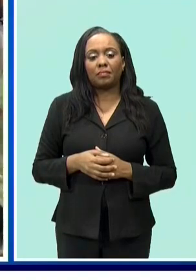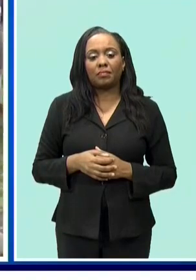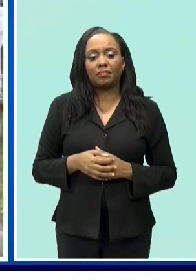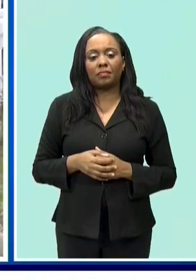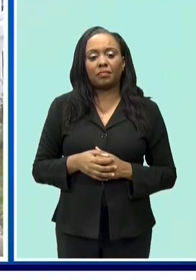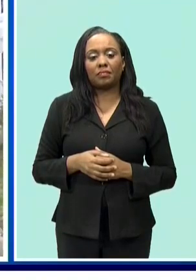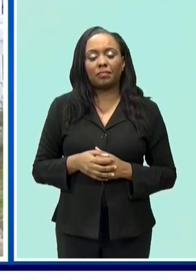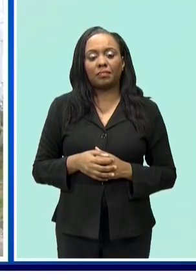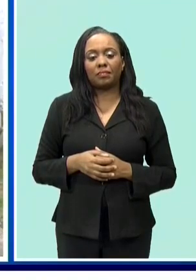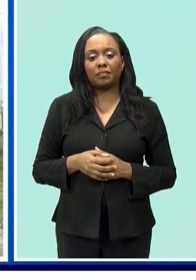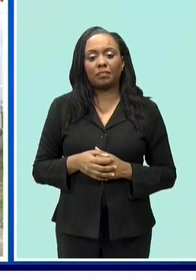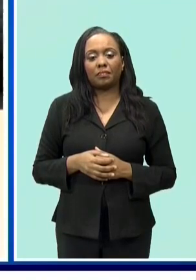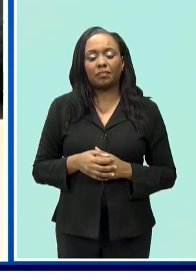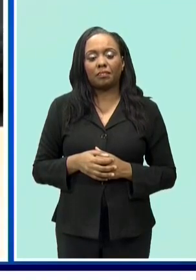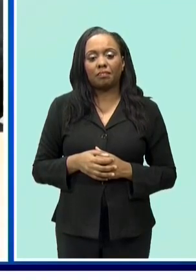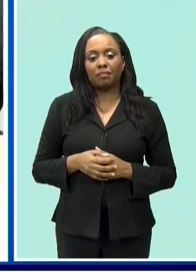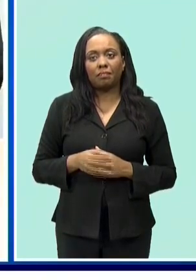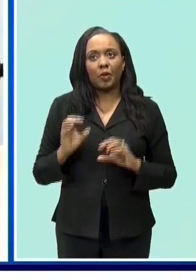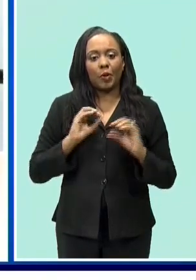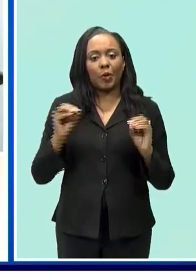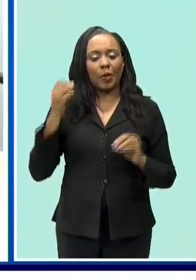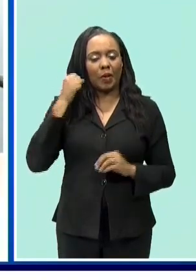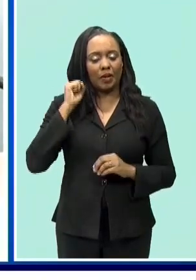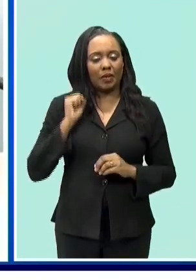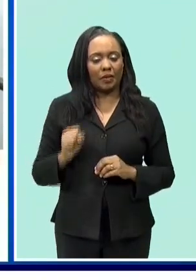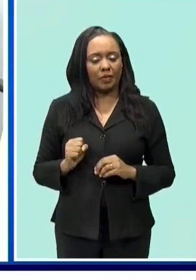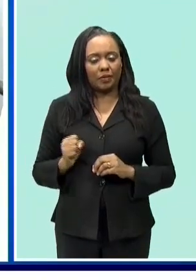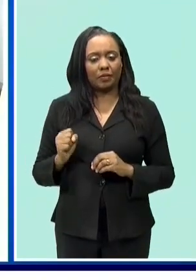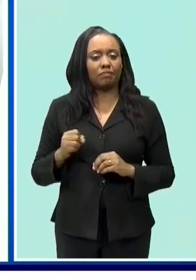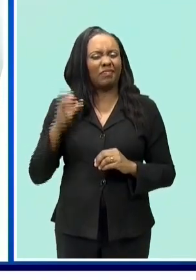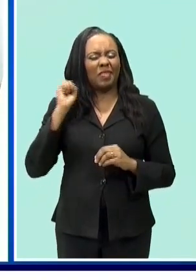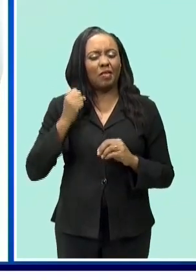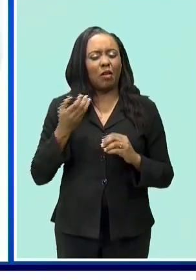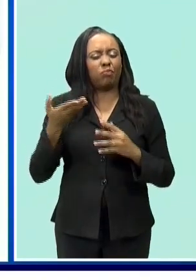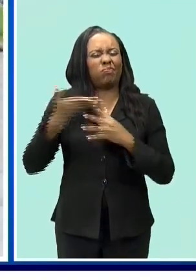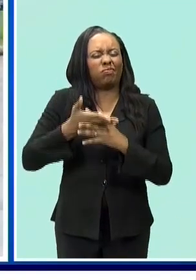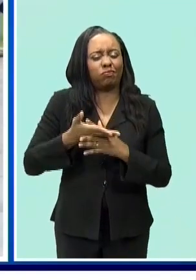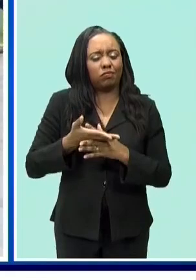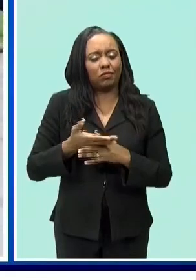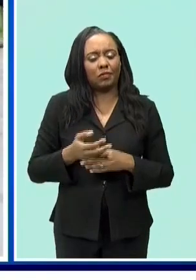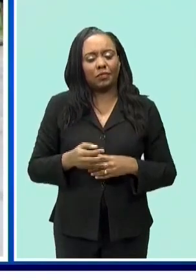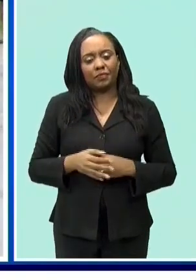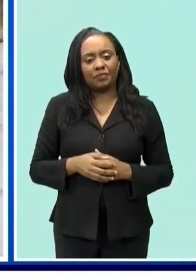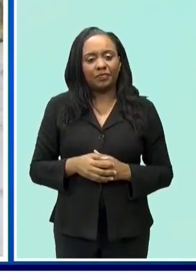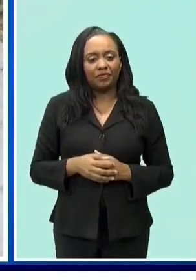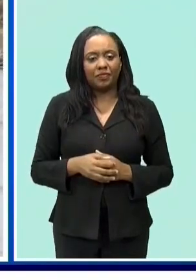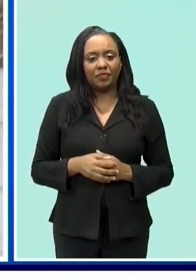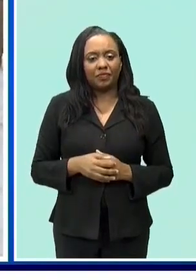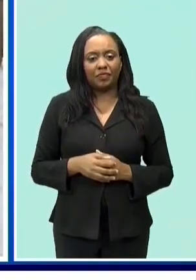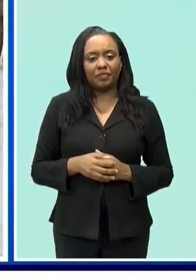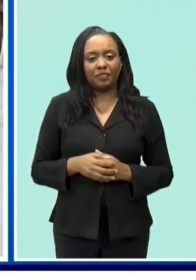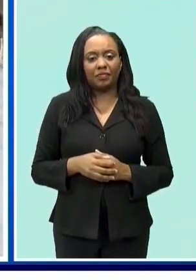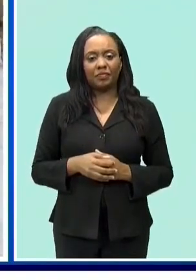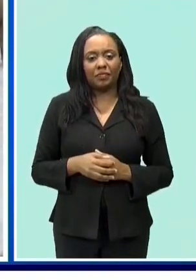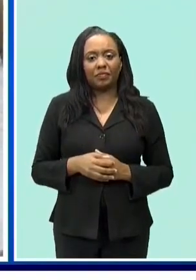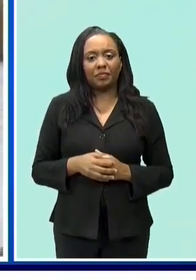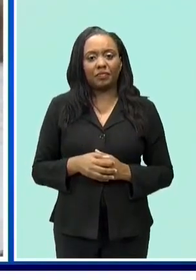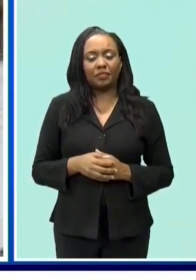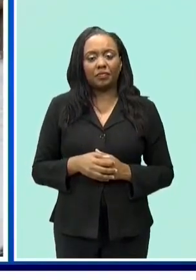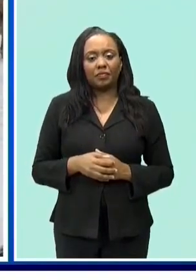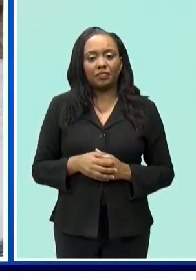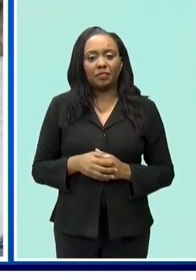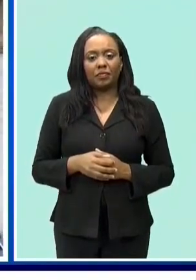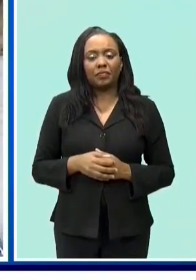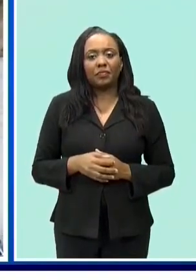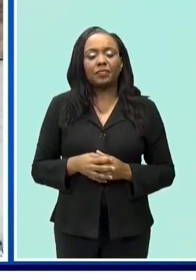as a mobile police outpost in the Lakes Folly, New Orleans, Bridgetown communities. The unit replaces an old outpost placed in that